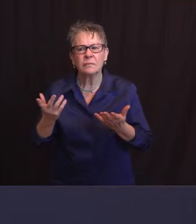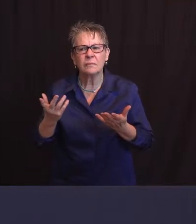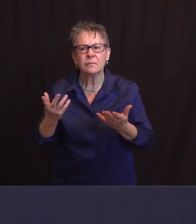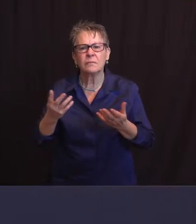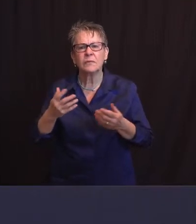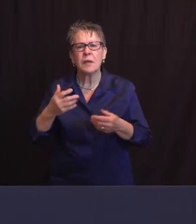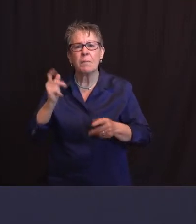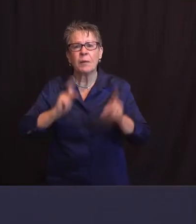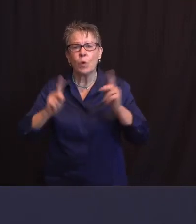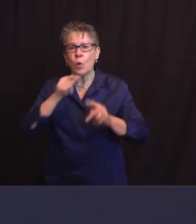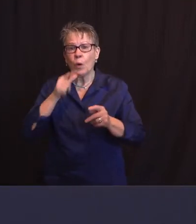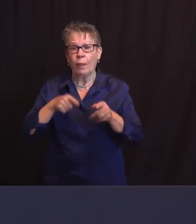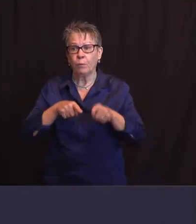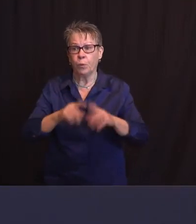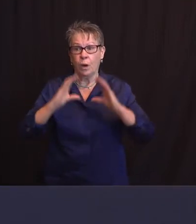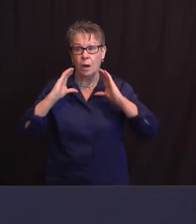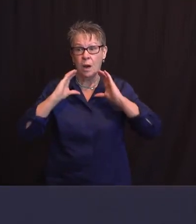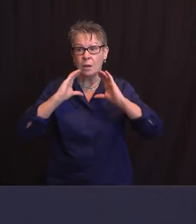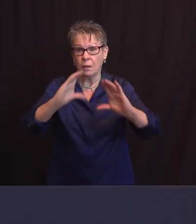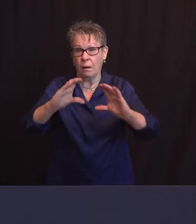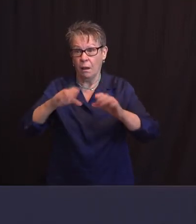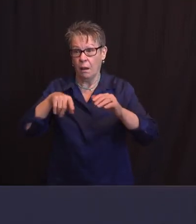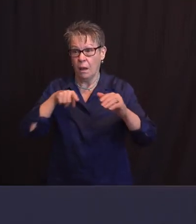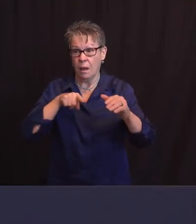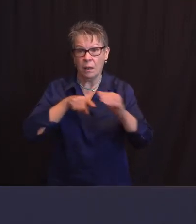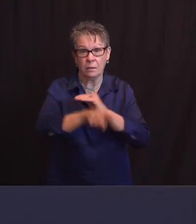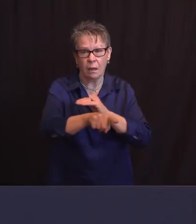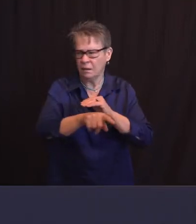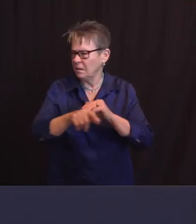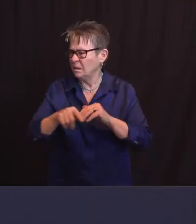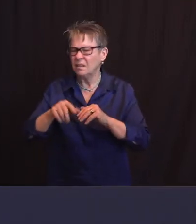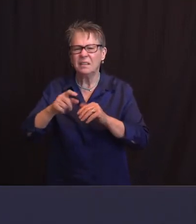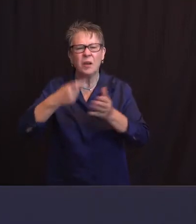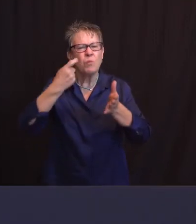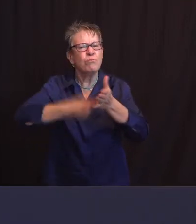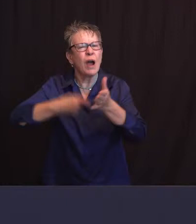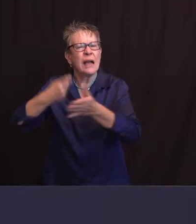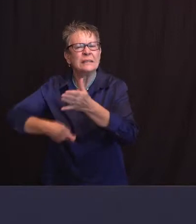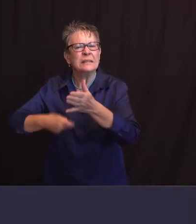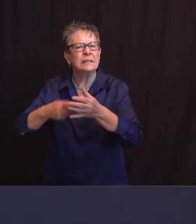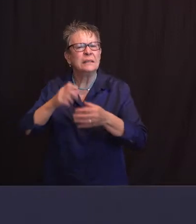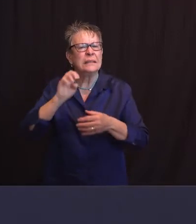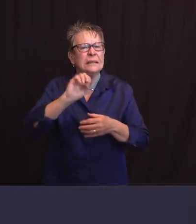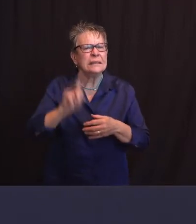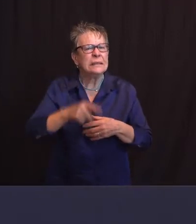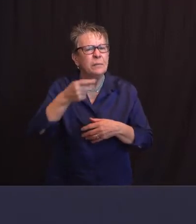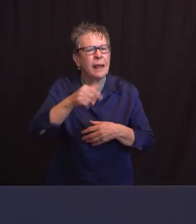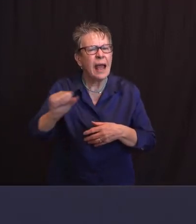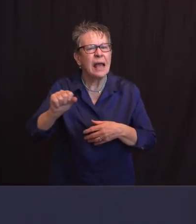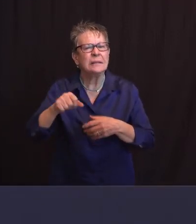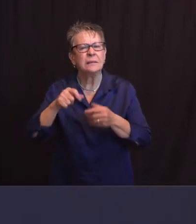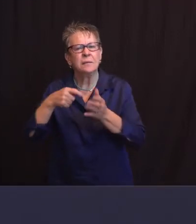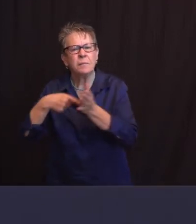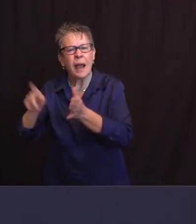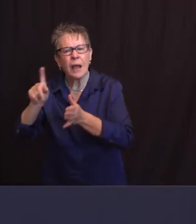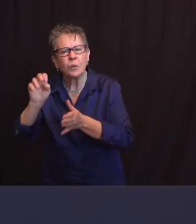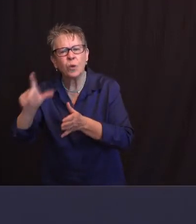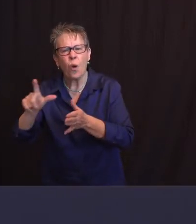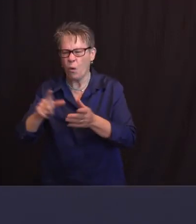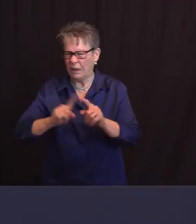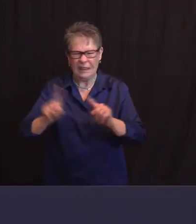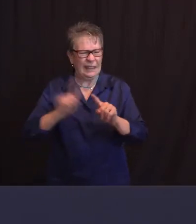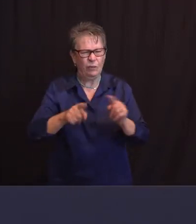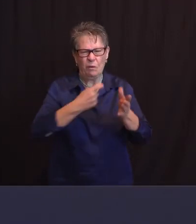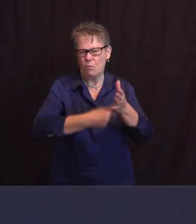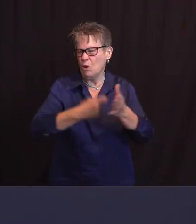Bridge, which cannot stand. And thirdly, given that the amount of commuters that go into